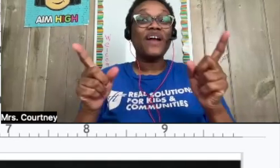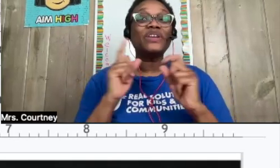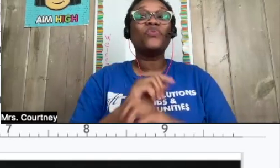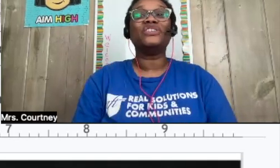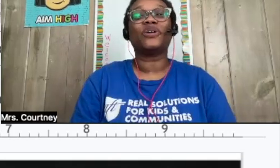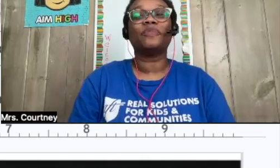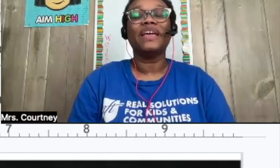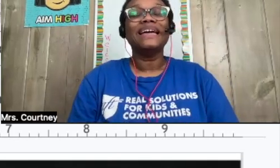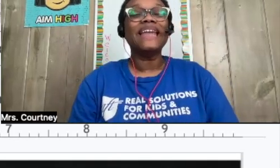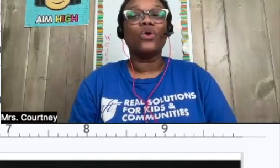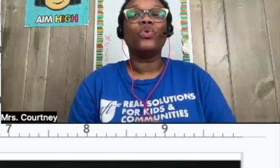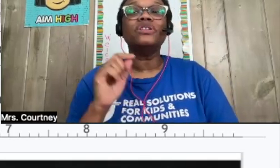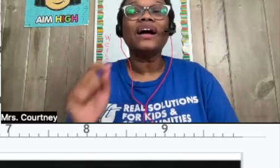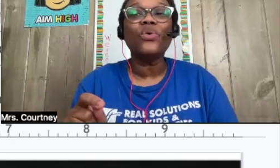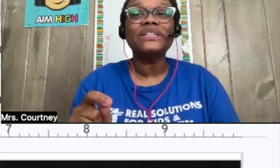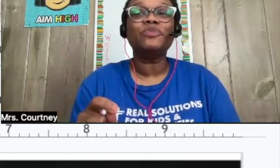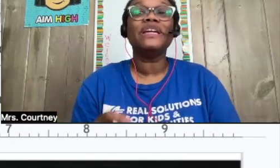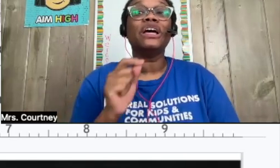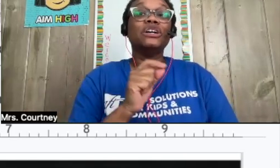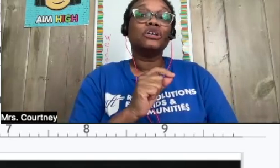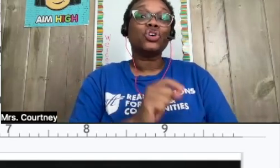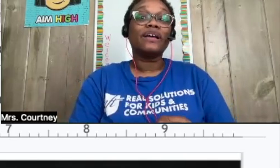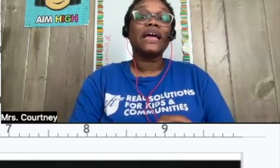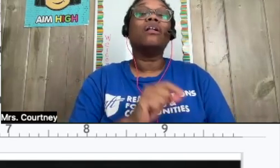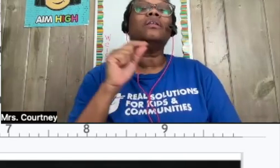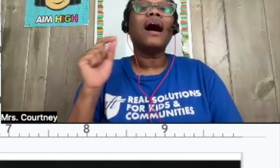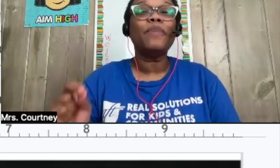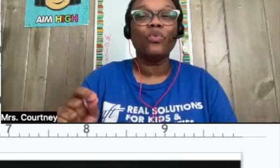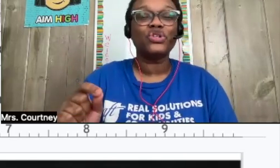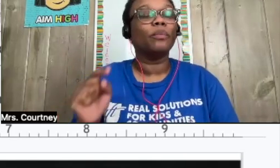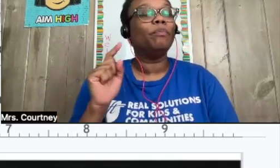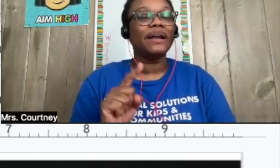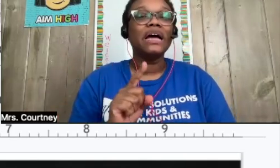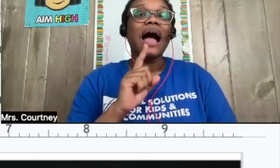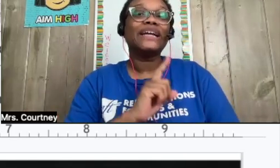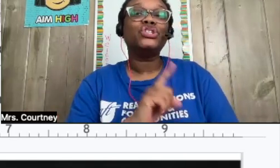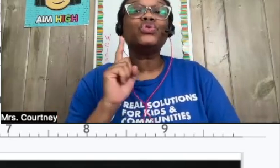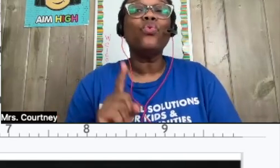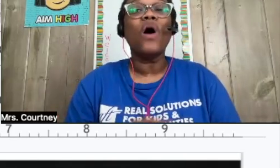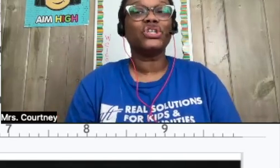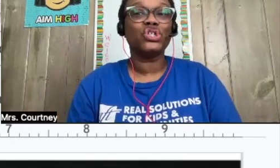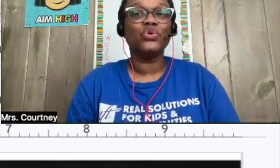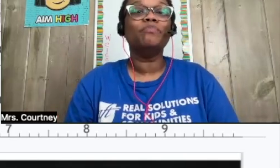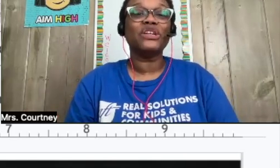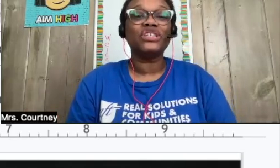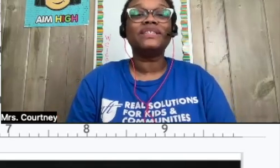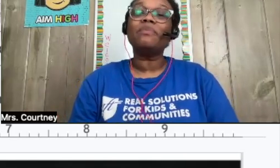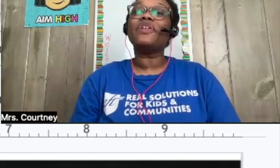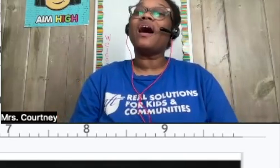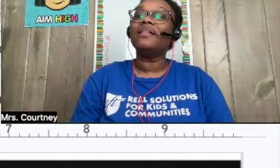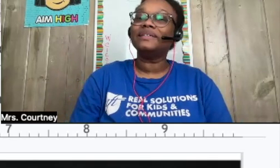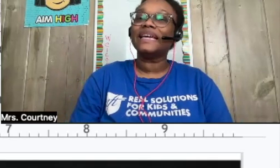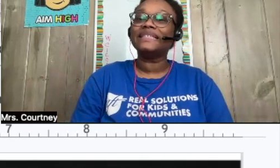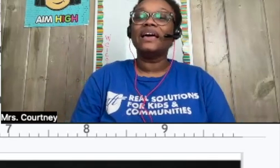That's right, winter. Now, we're not going to be talking a lot about winter, but I do want to mention some